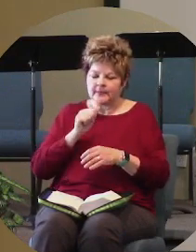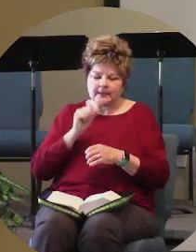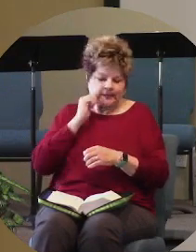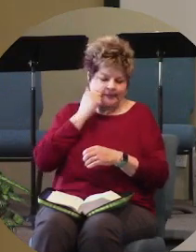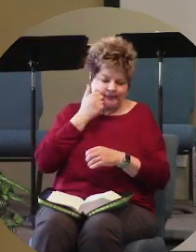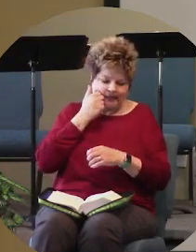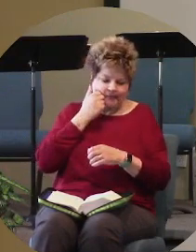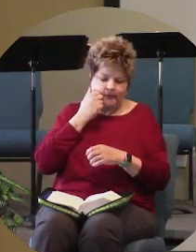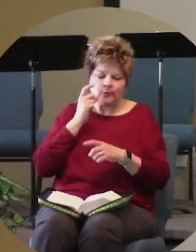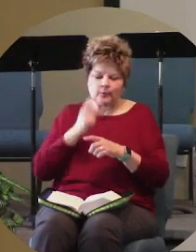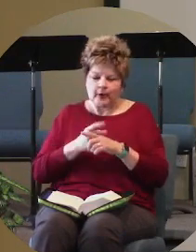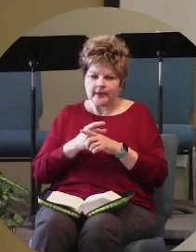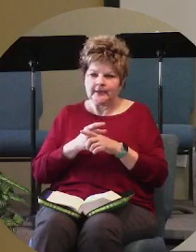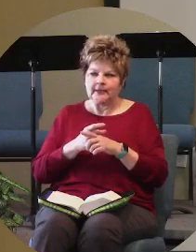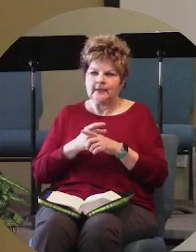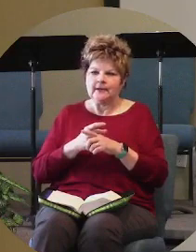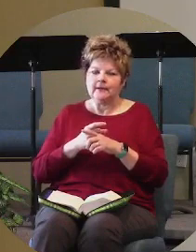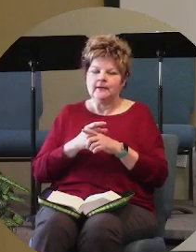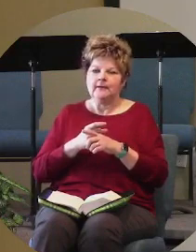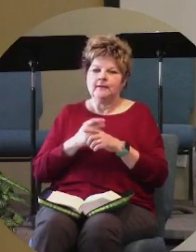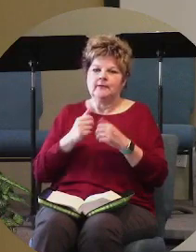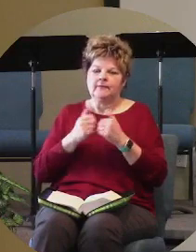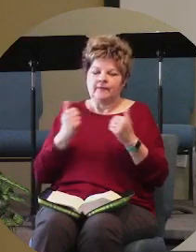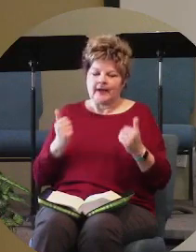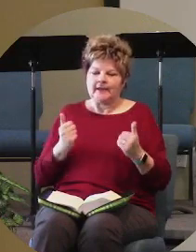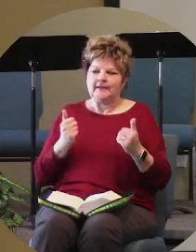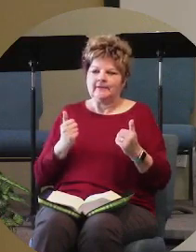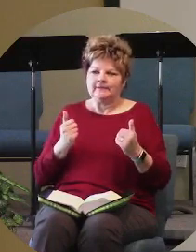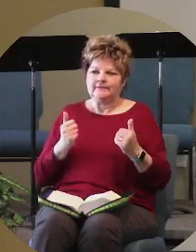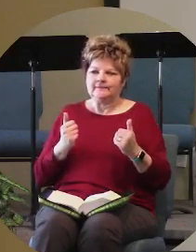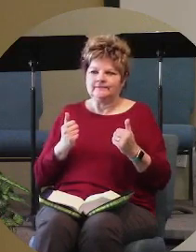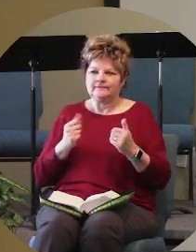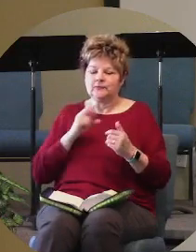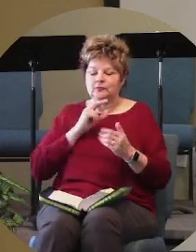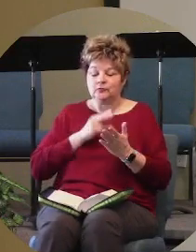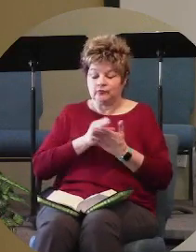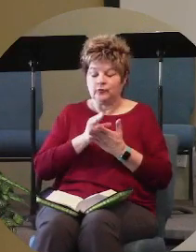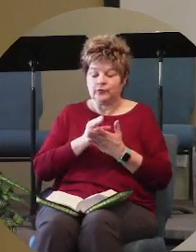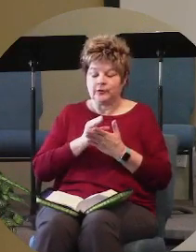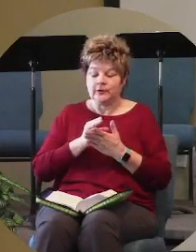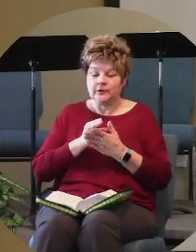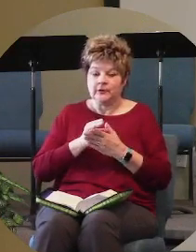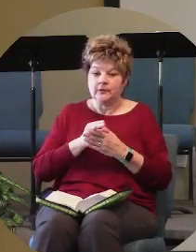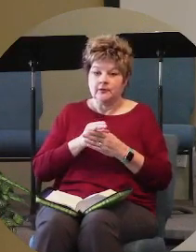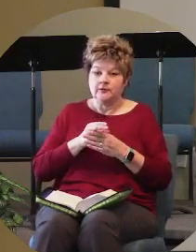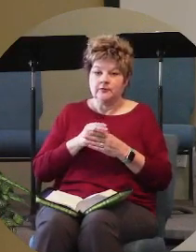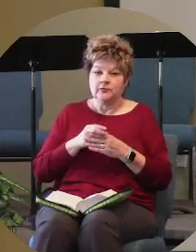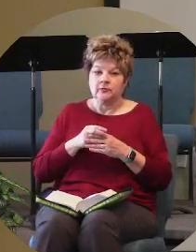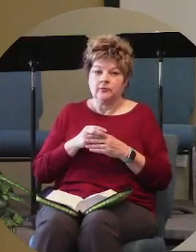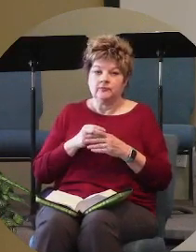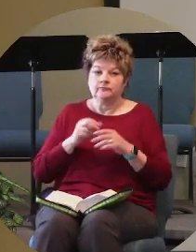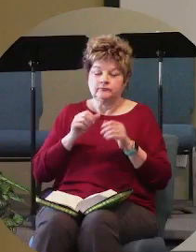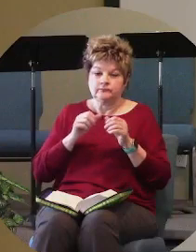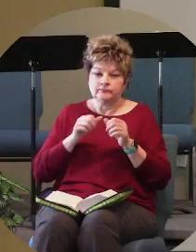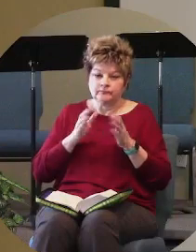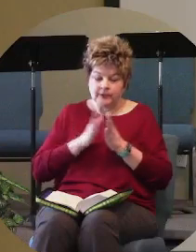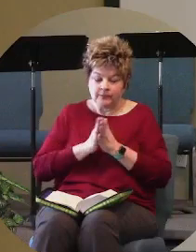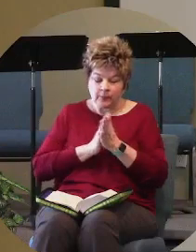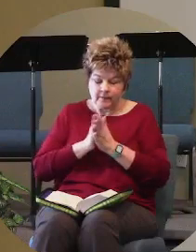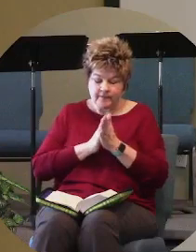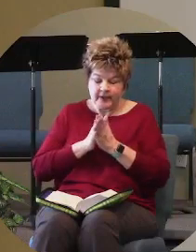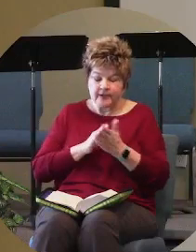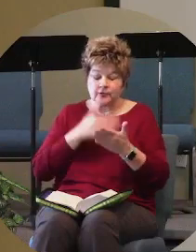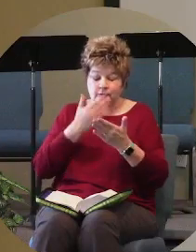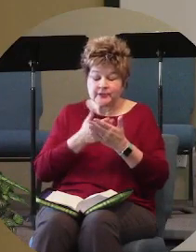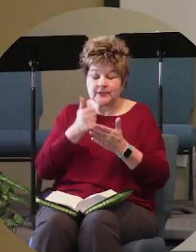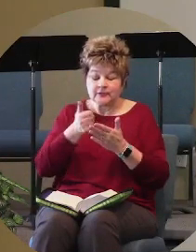the word of truth. This is what the New American Standard says. Be diligent to present yourself approved